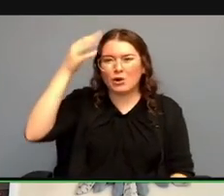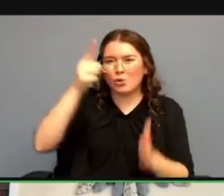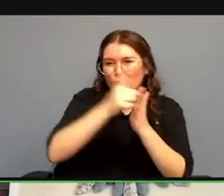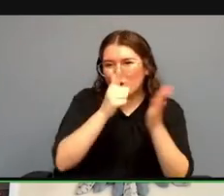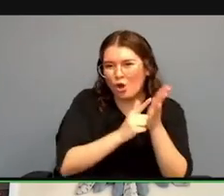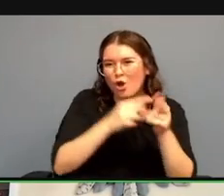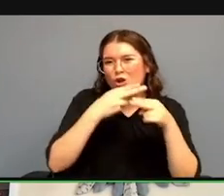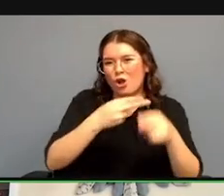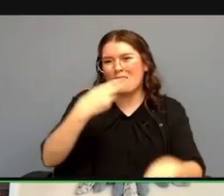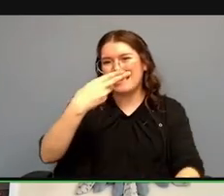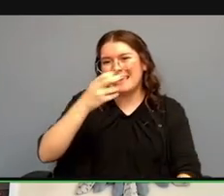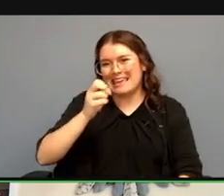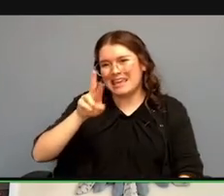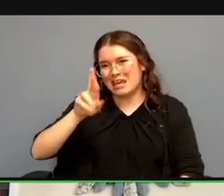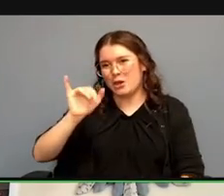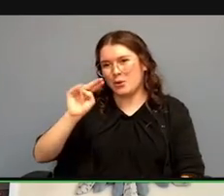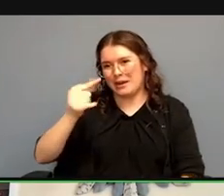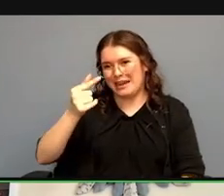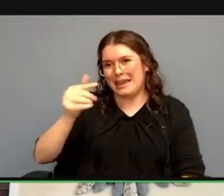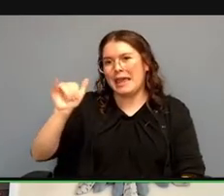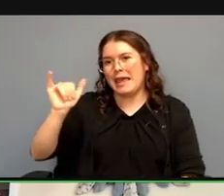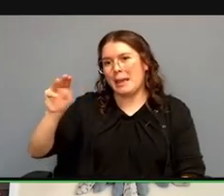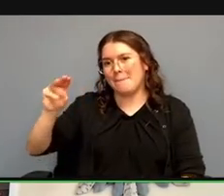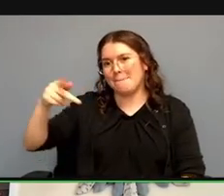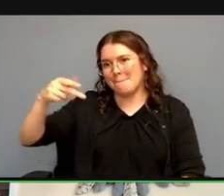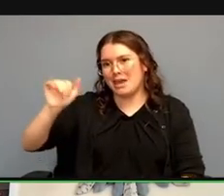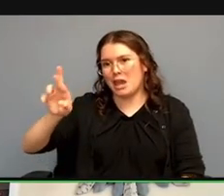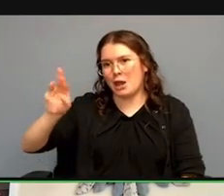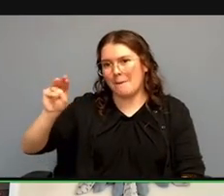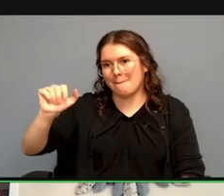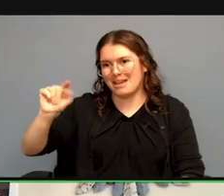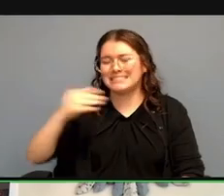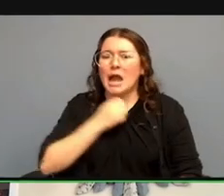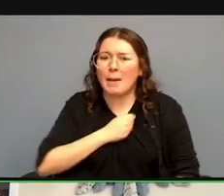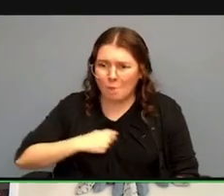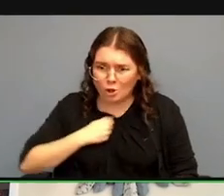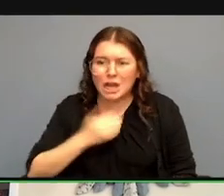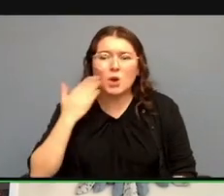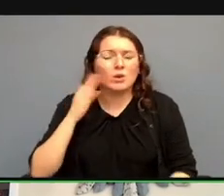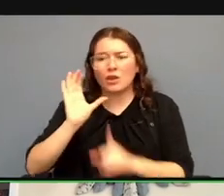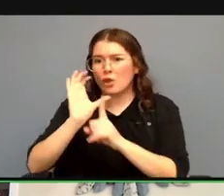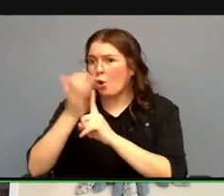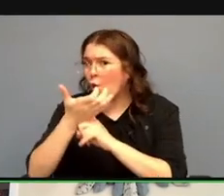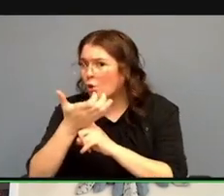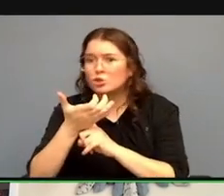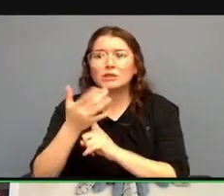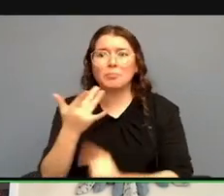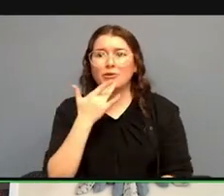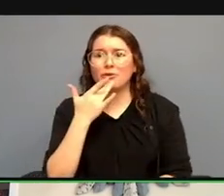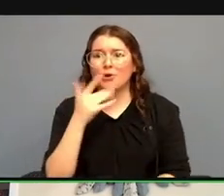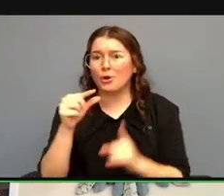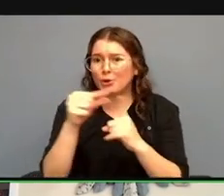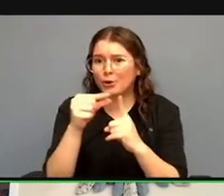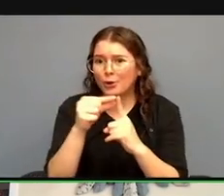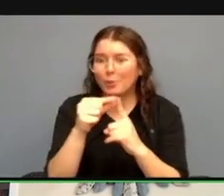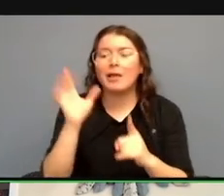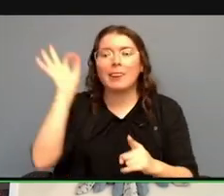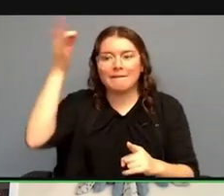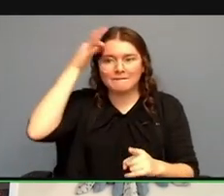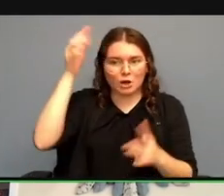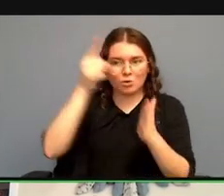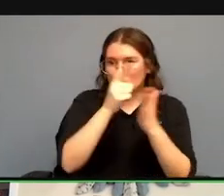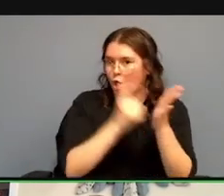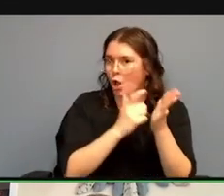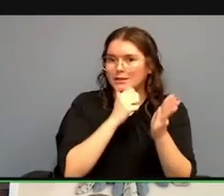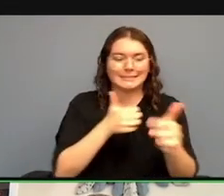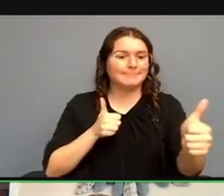I apologize. I know that's not the culturally preferred term. The federal law has not caught up to,